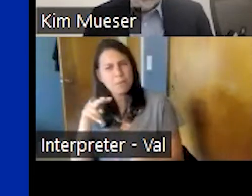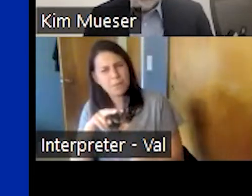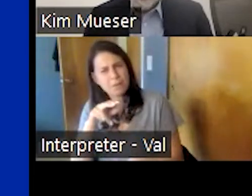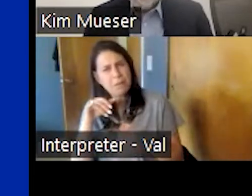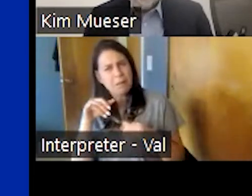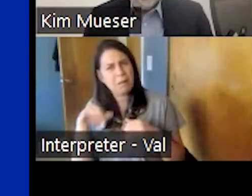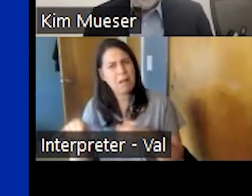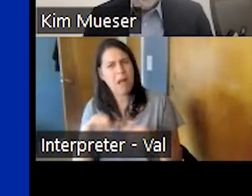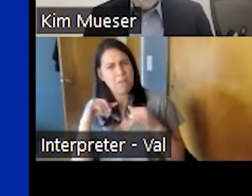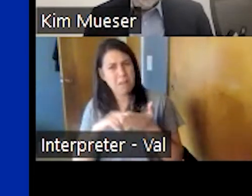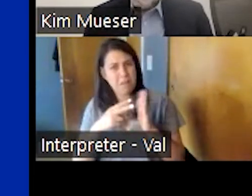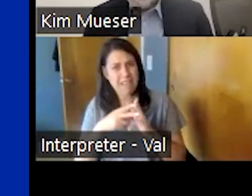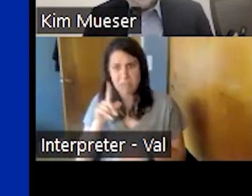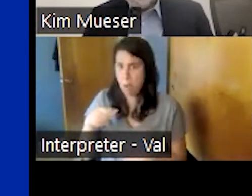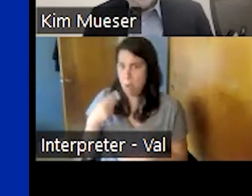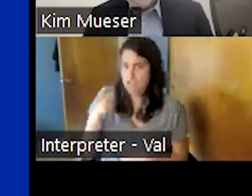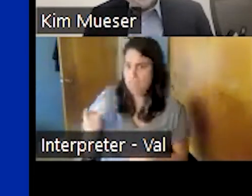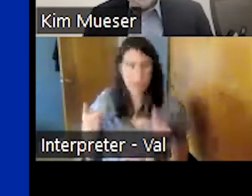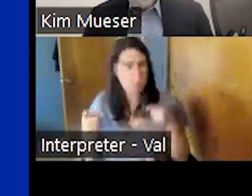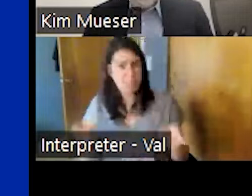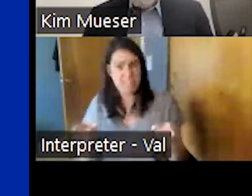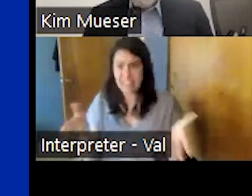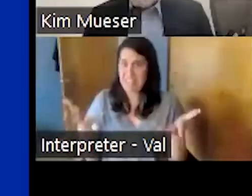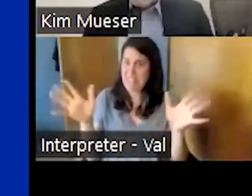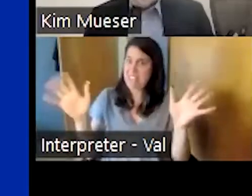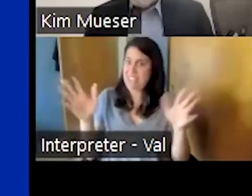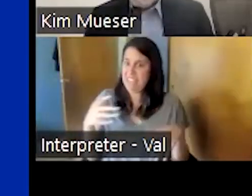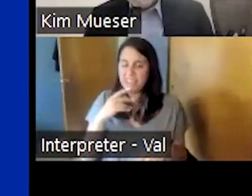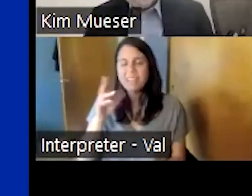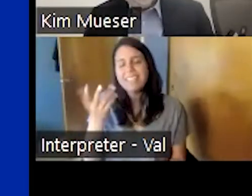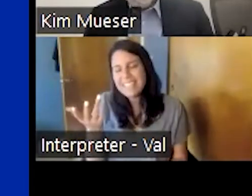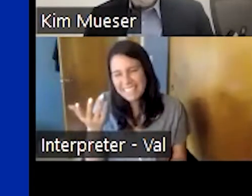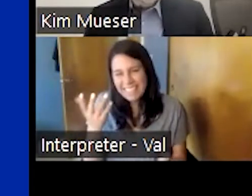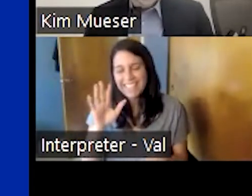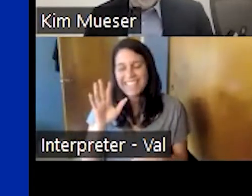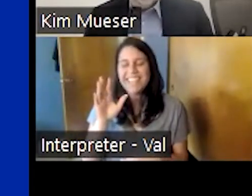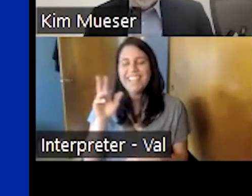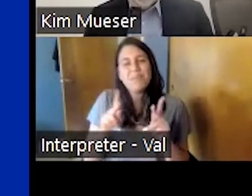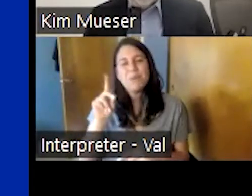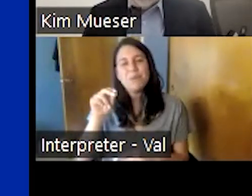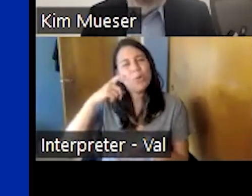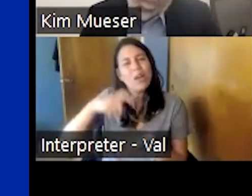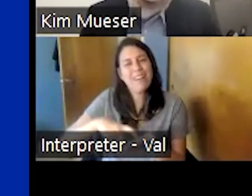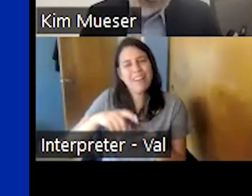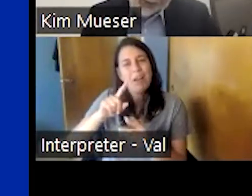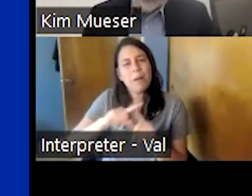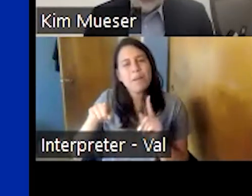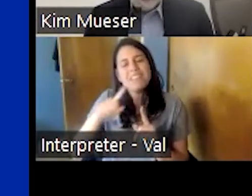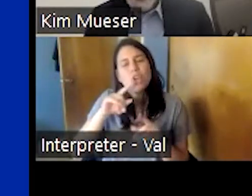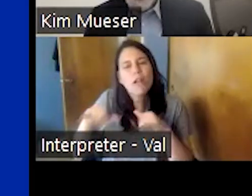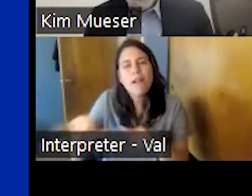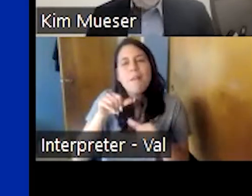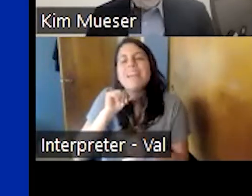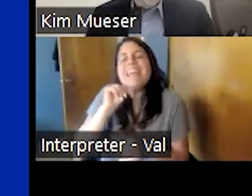nothing, black and white thinking, or overgeneralization, a lot of people relate to them, but they're forgetting that these are common inaccurate ways of thinking.